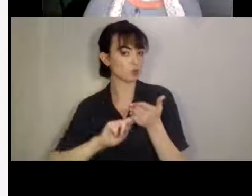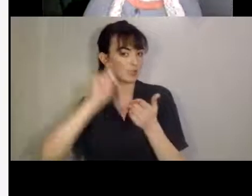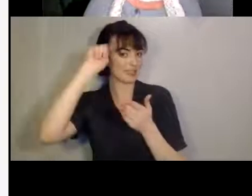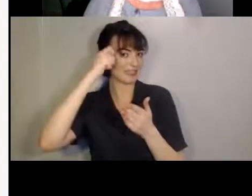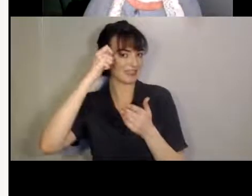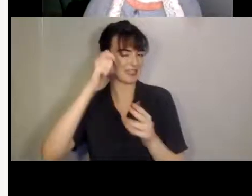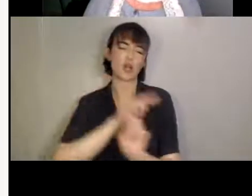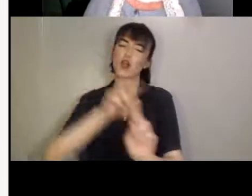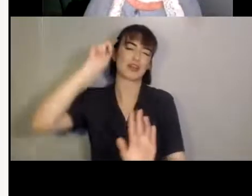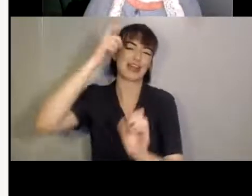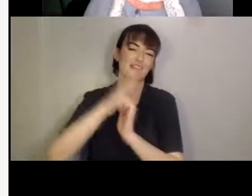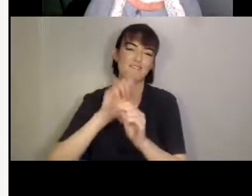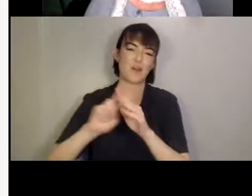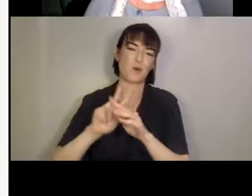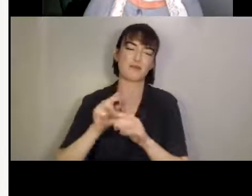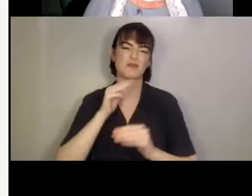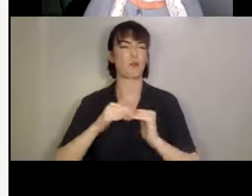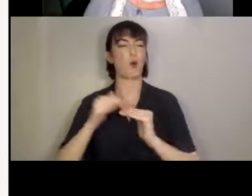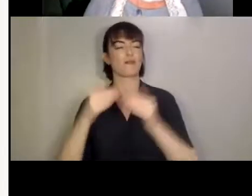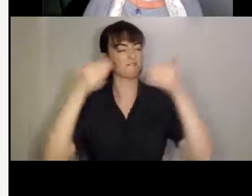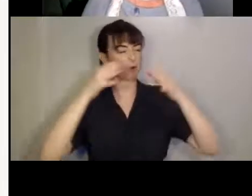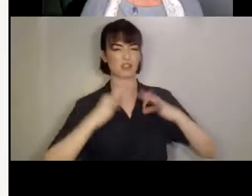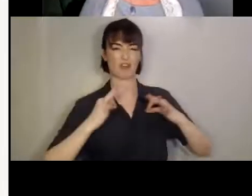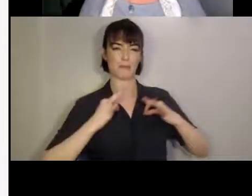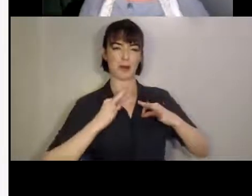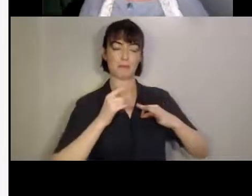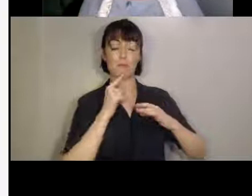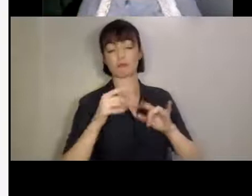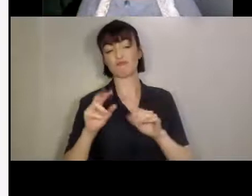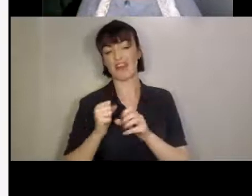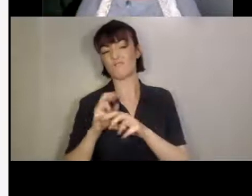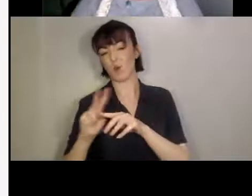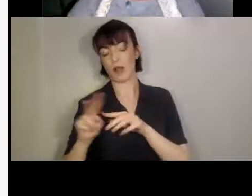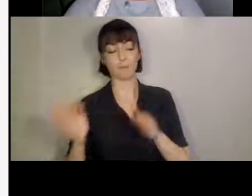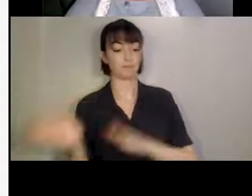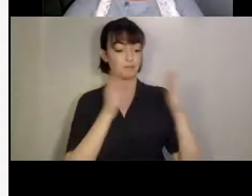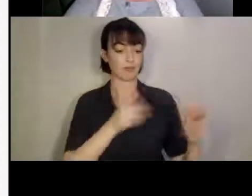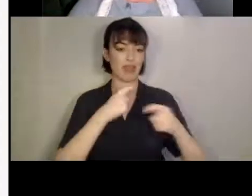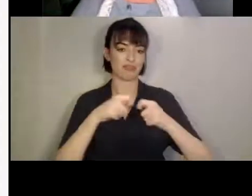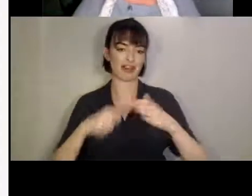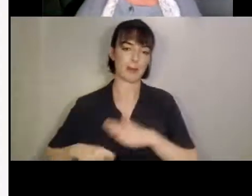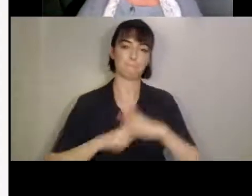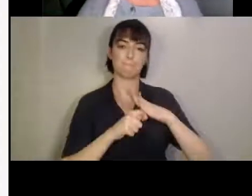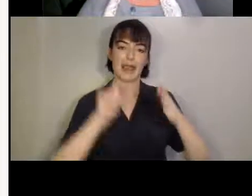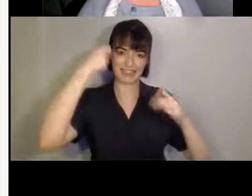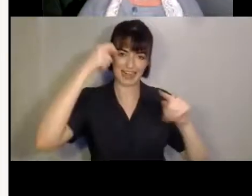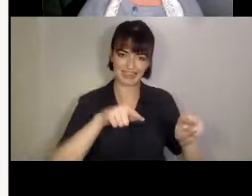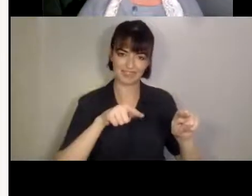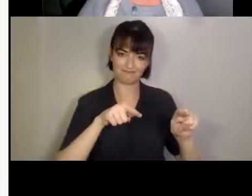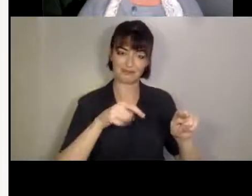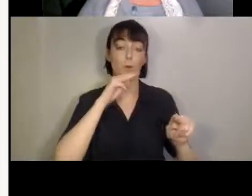of vocabulary, it's a test of grammar. And then there is the main test, where children look at